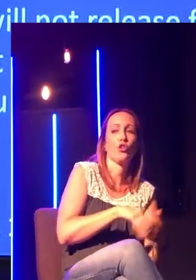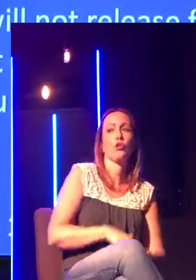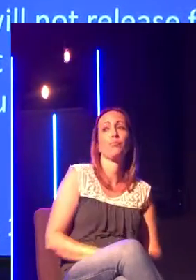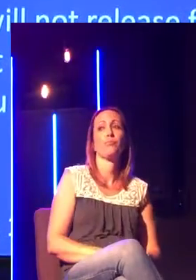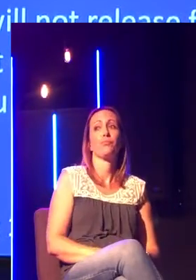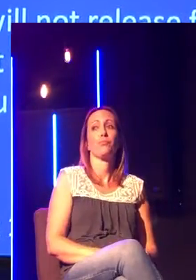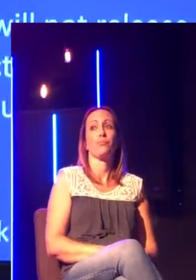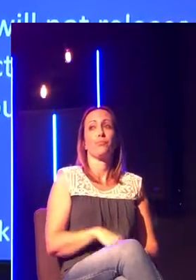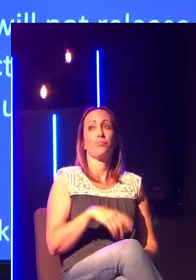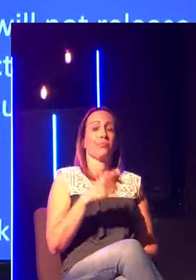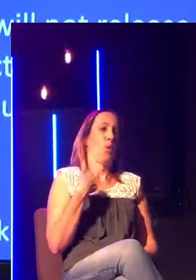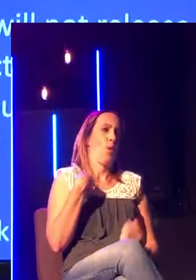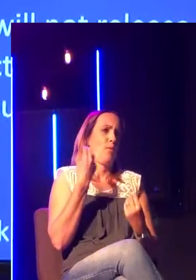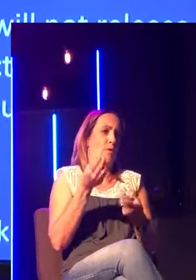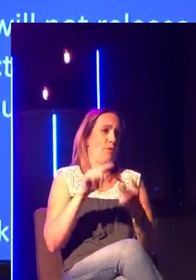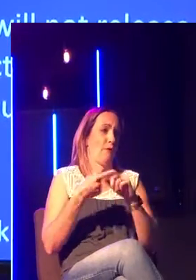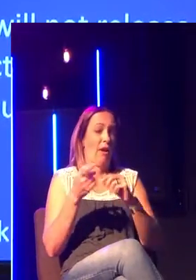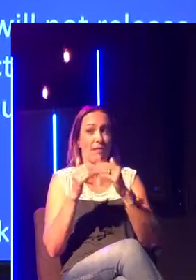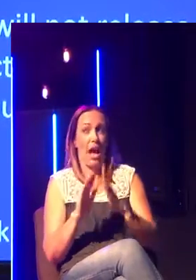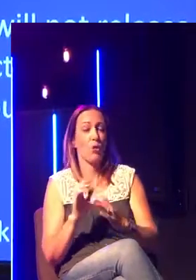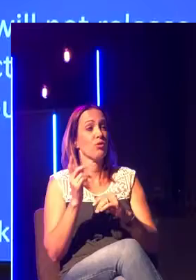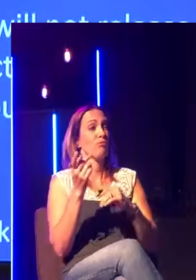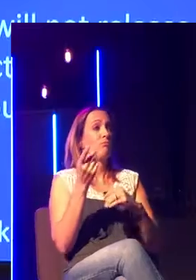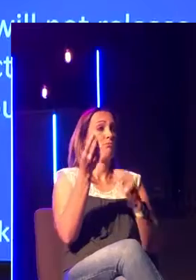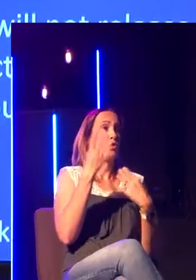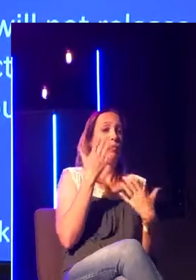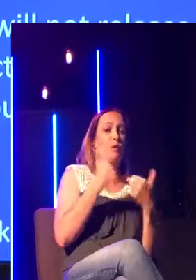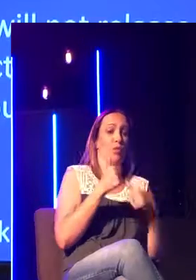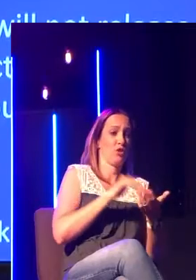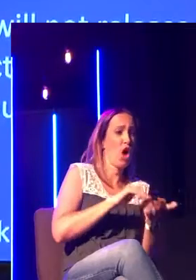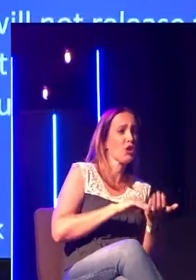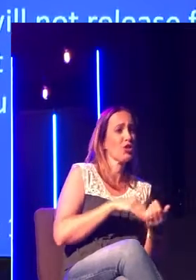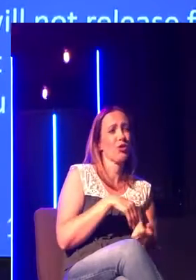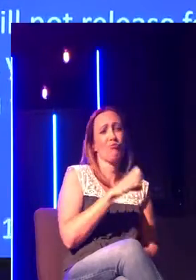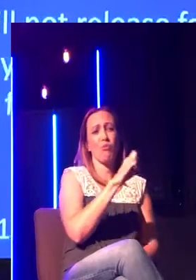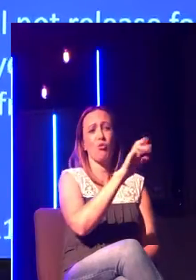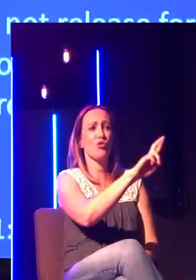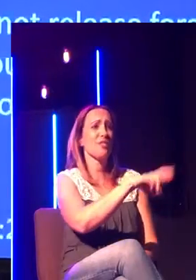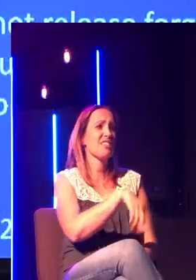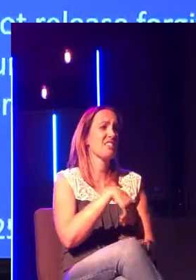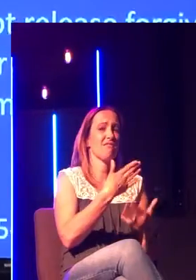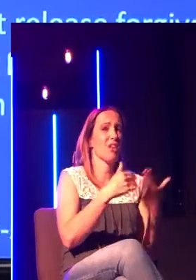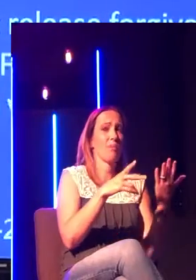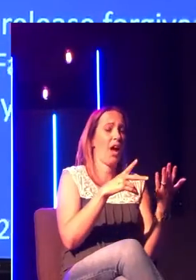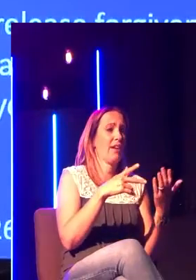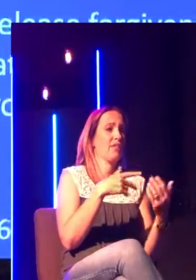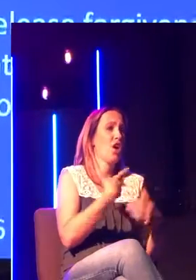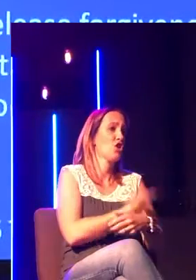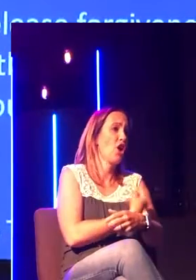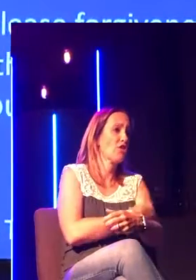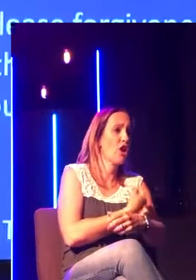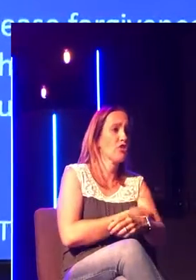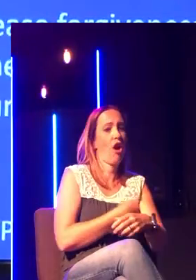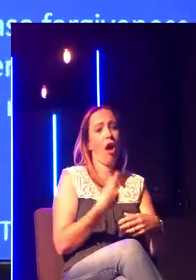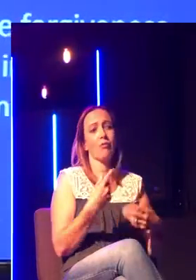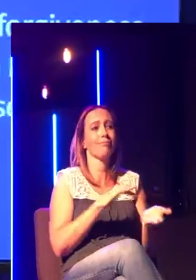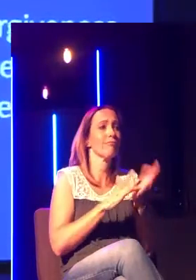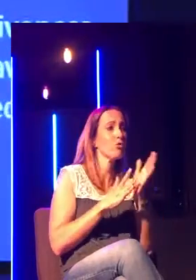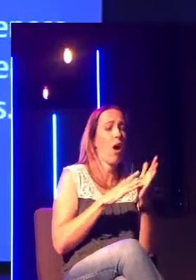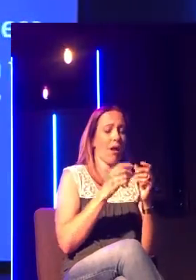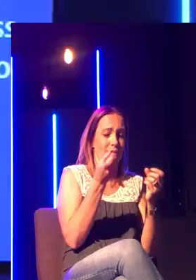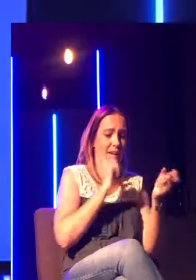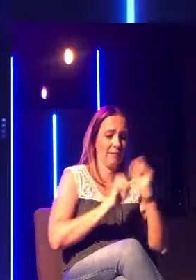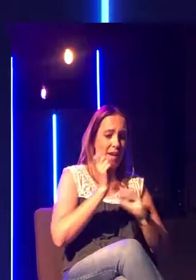house. She told me what doctor to go to. I went to some urgent care, emergency room of some kind. They gave me some shot, filled me with all kind of drugs and different kind of things. And